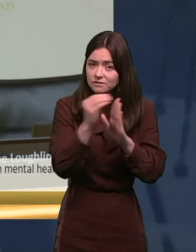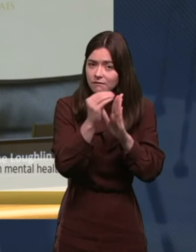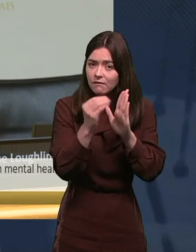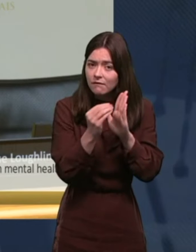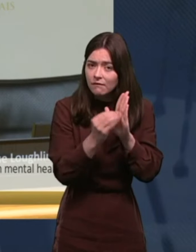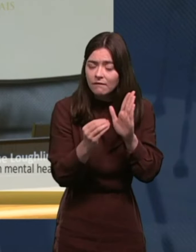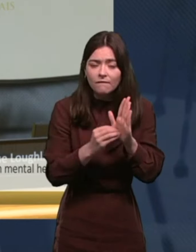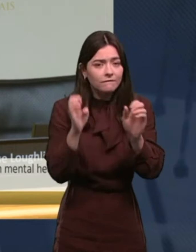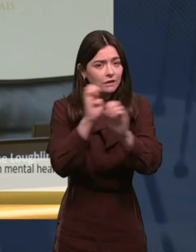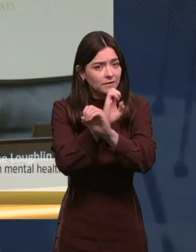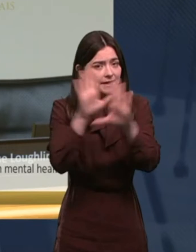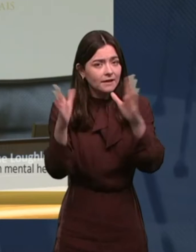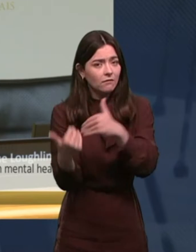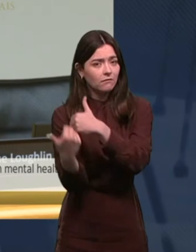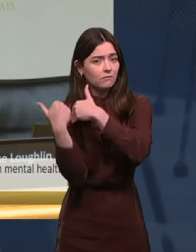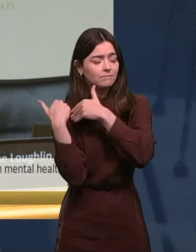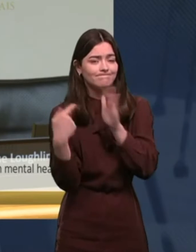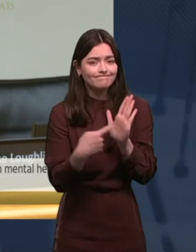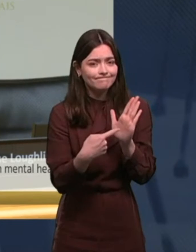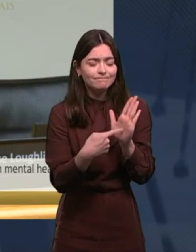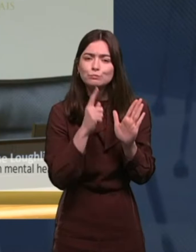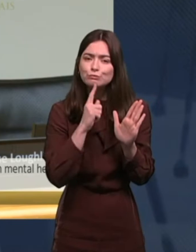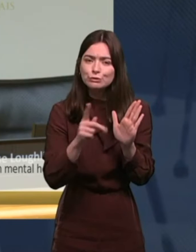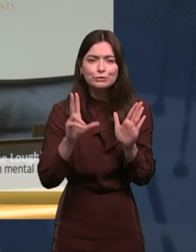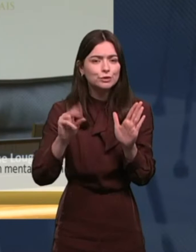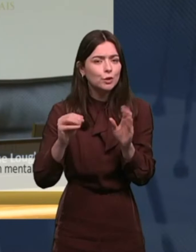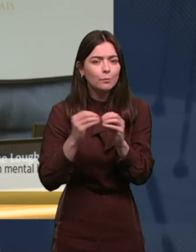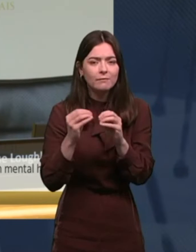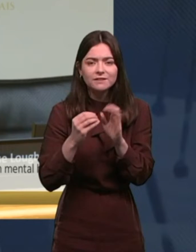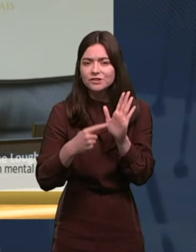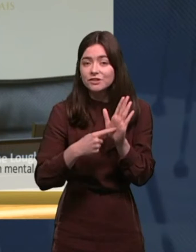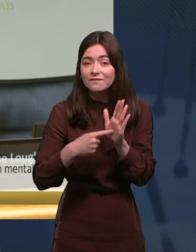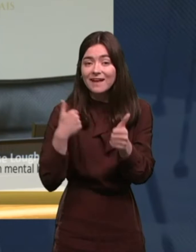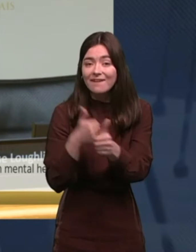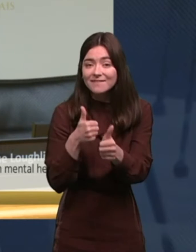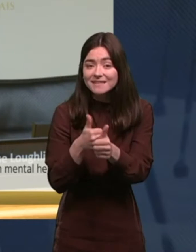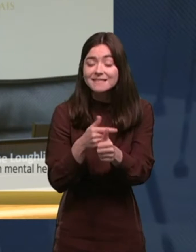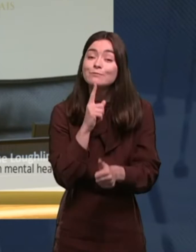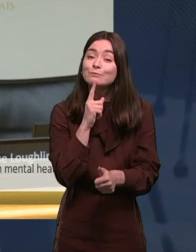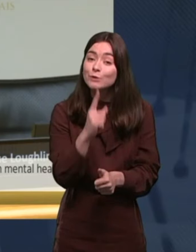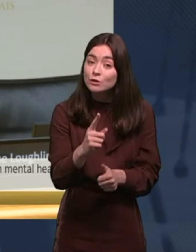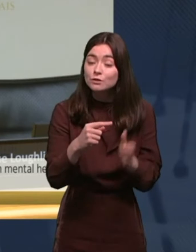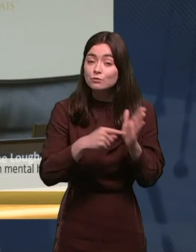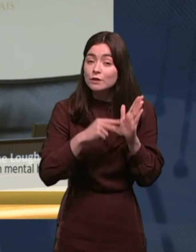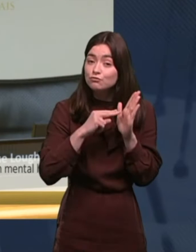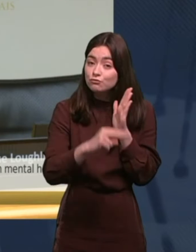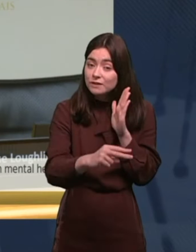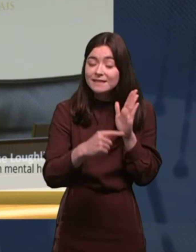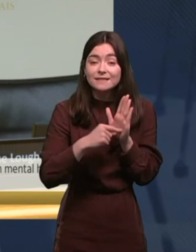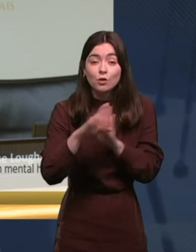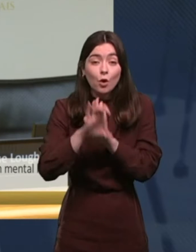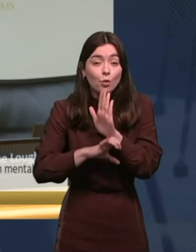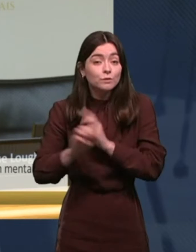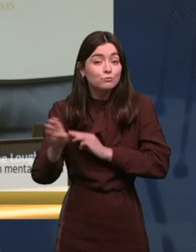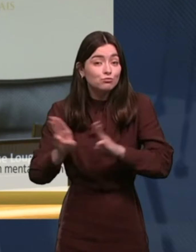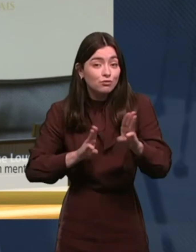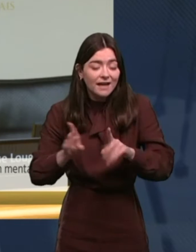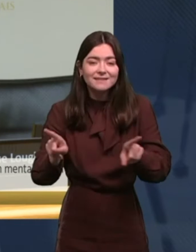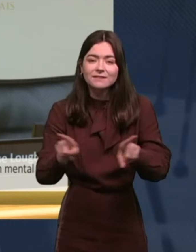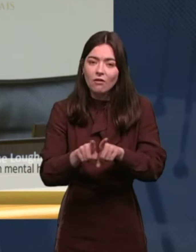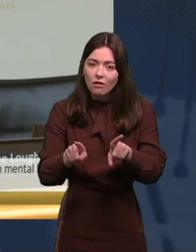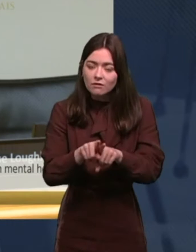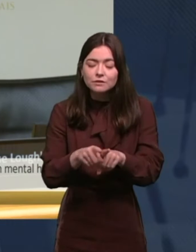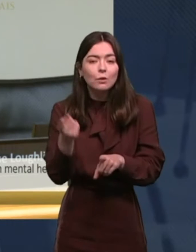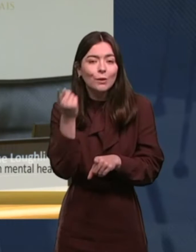and responsibilities under the Act, but there is no reference to advocacy. However, when you read the Code of Practice and you also look at